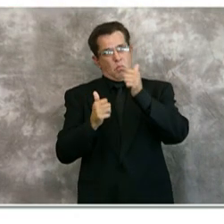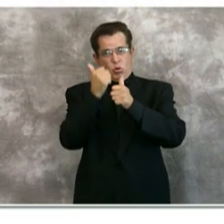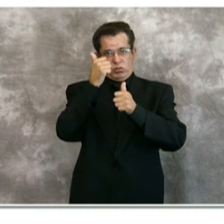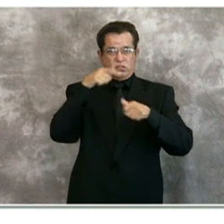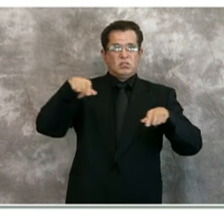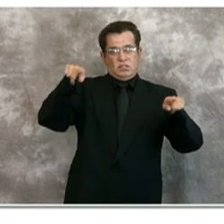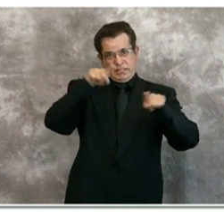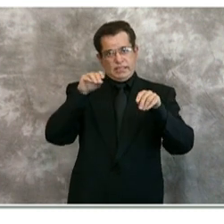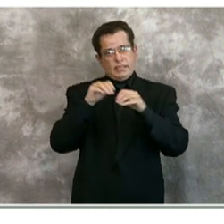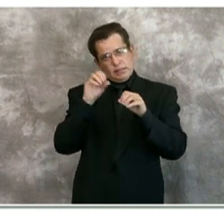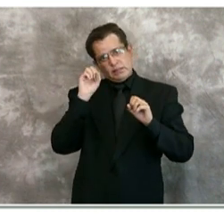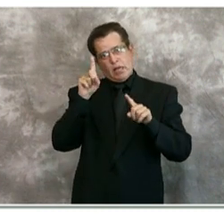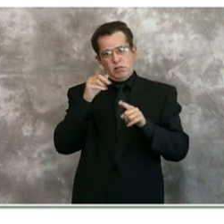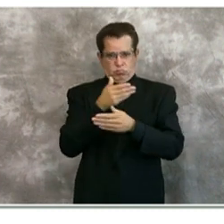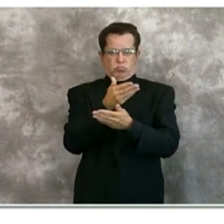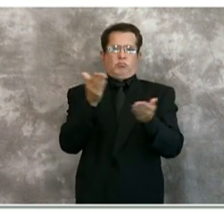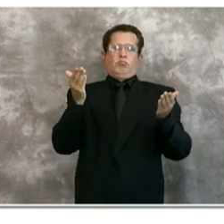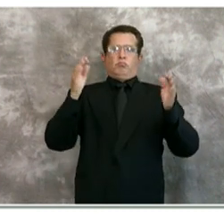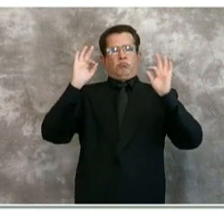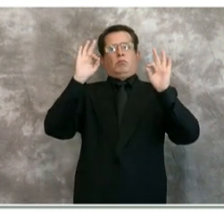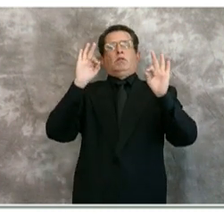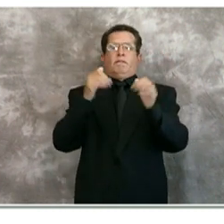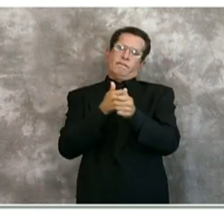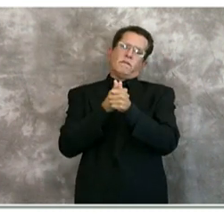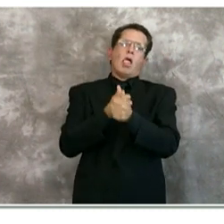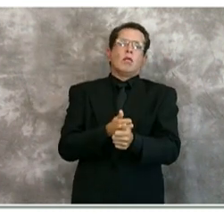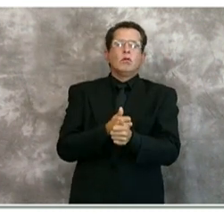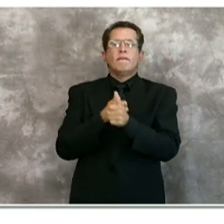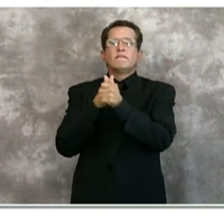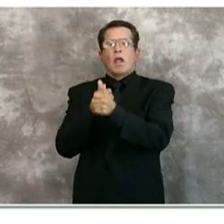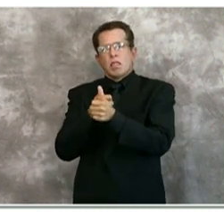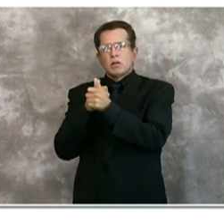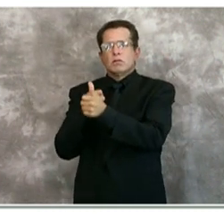conducting and adhering to the